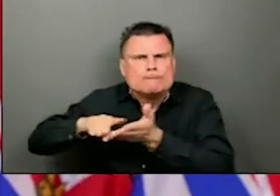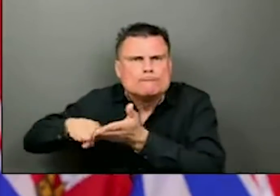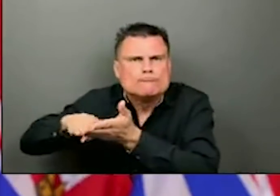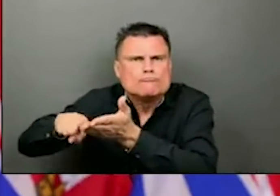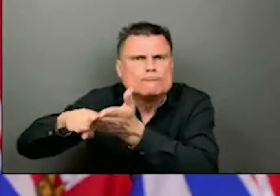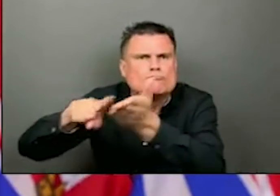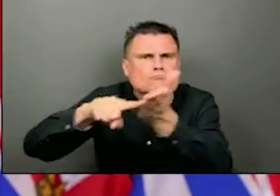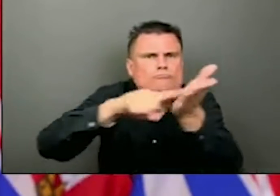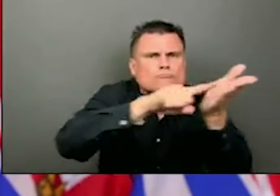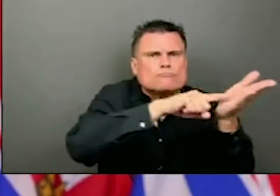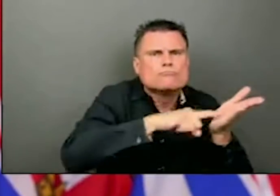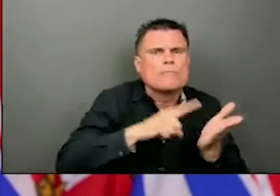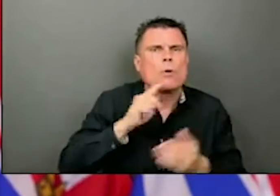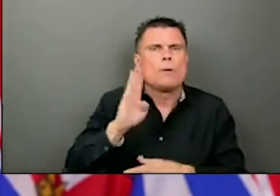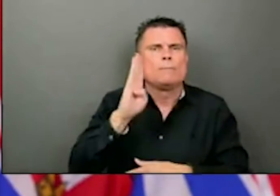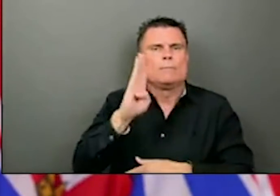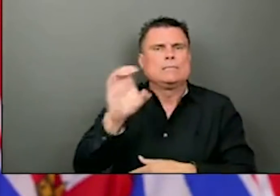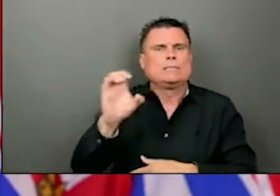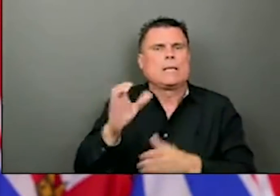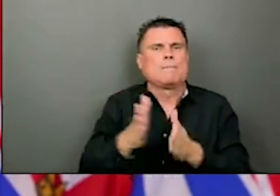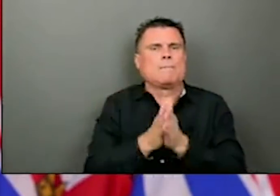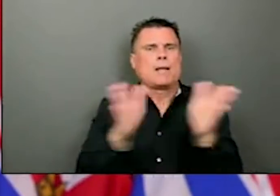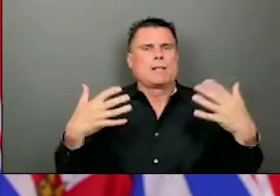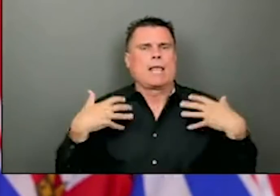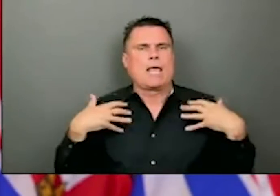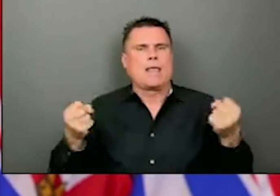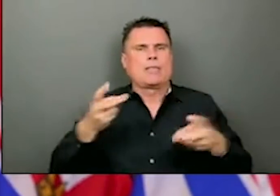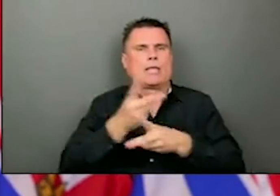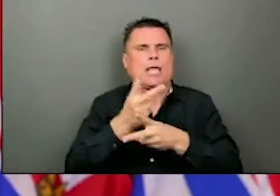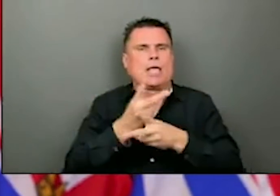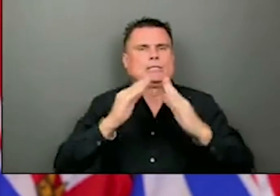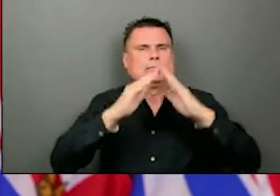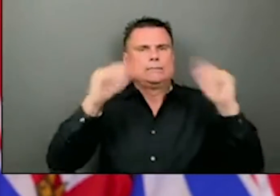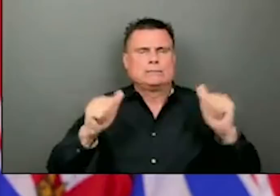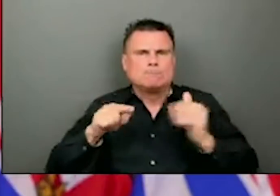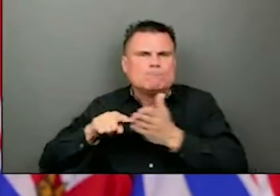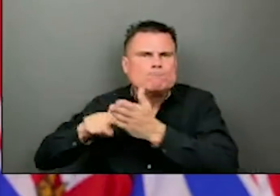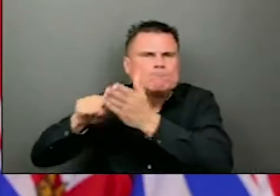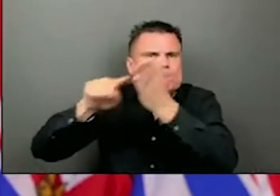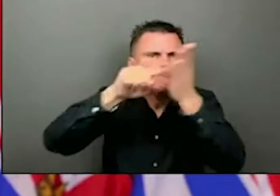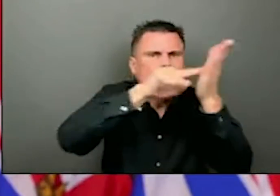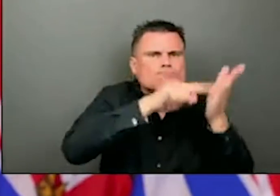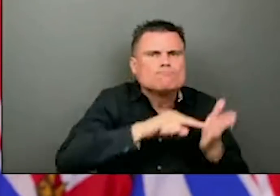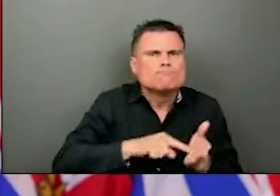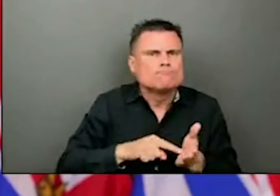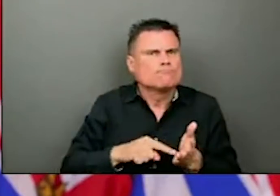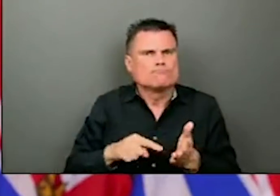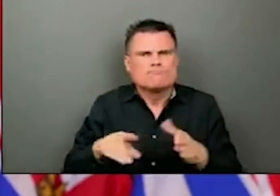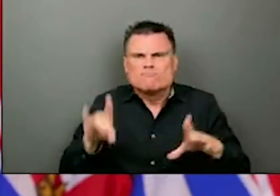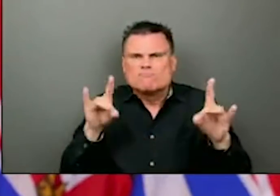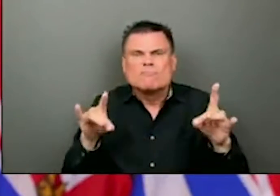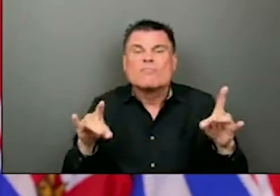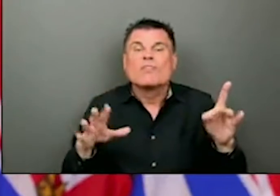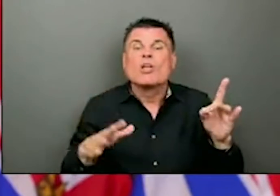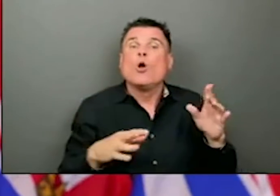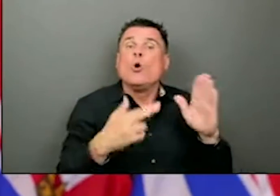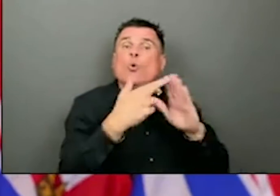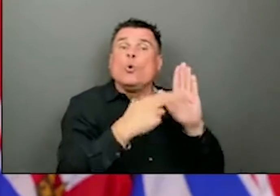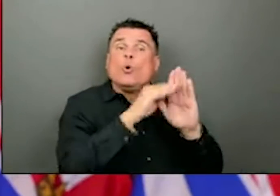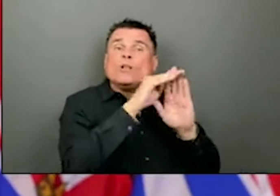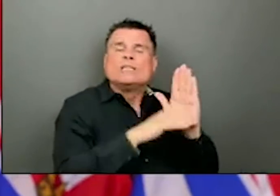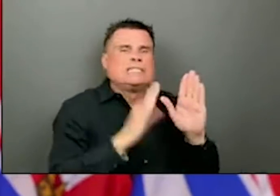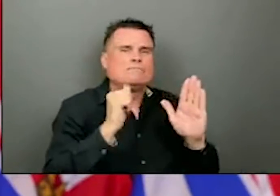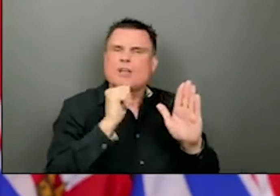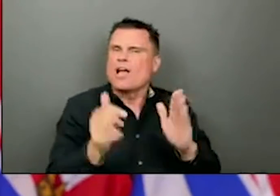system. And those actions, those recommendations are being acted upon in concert and in partnership with